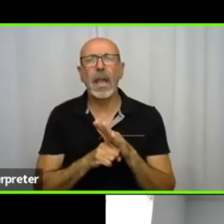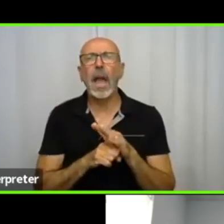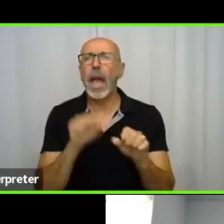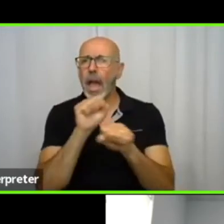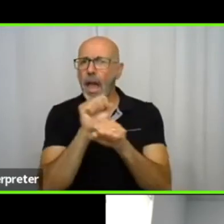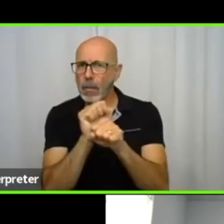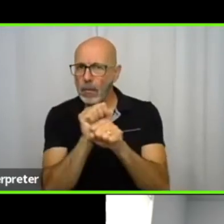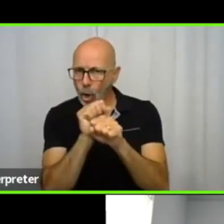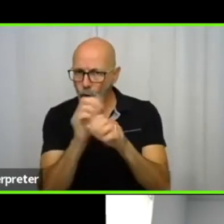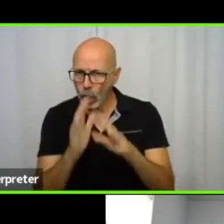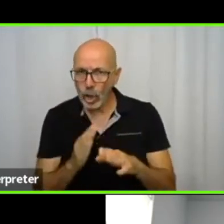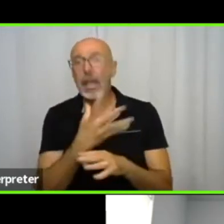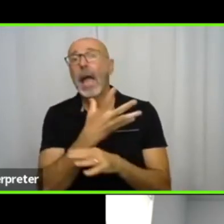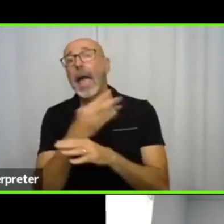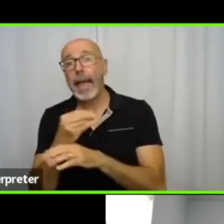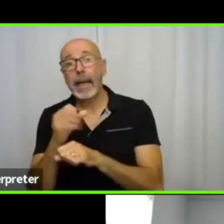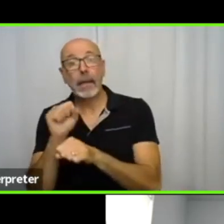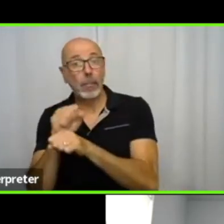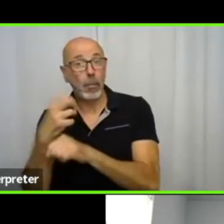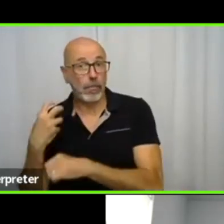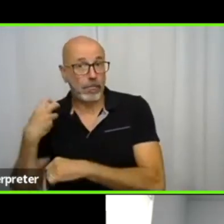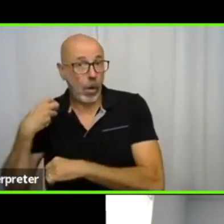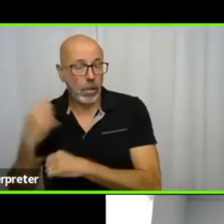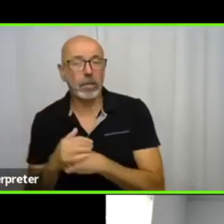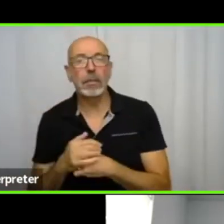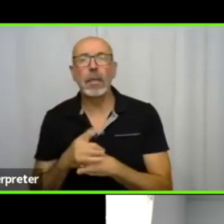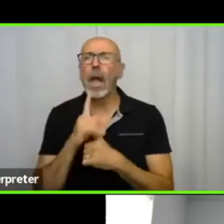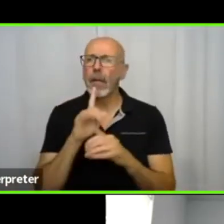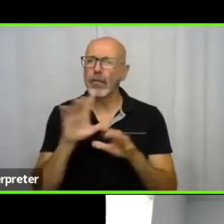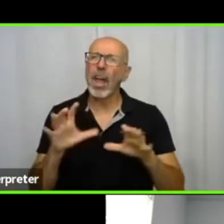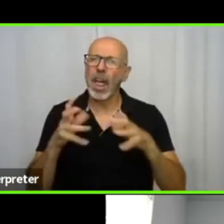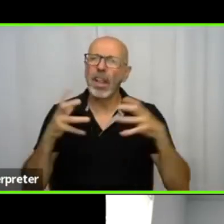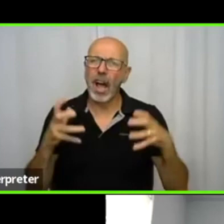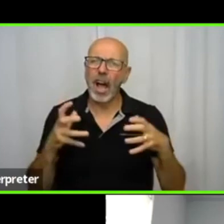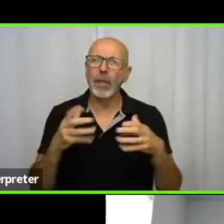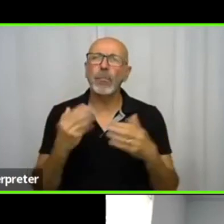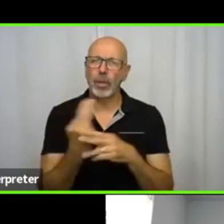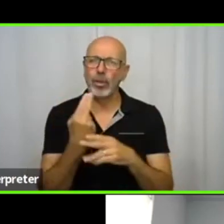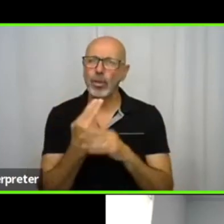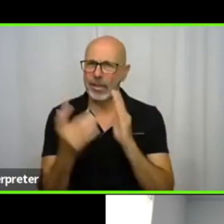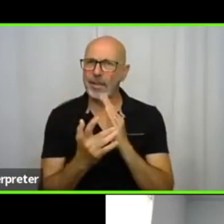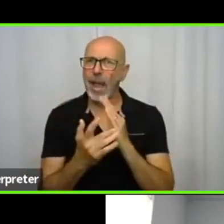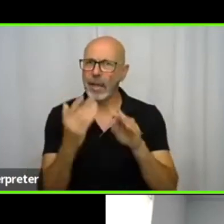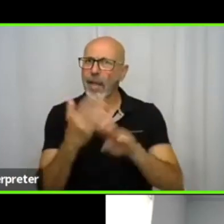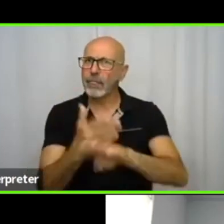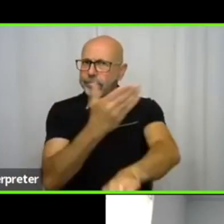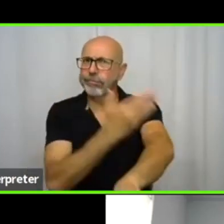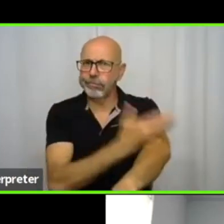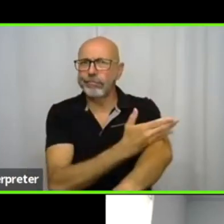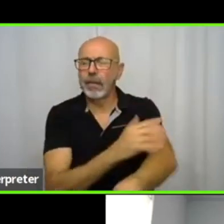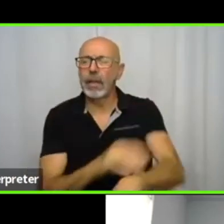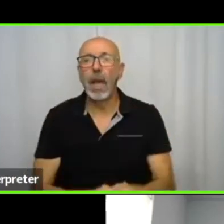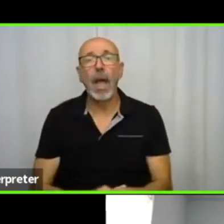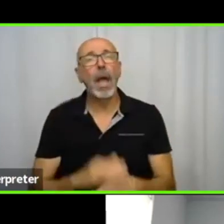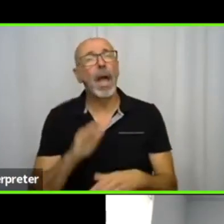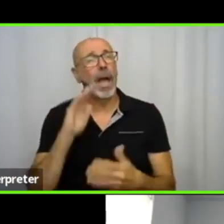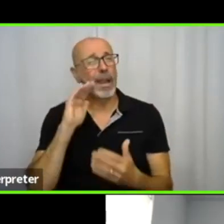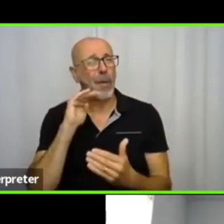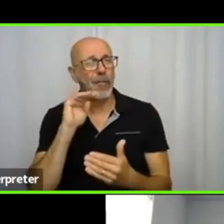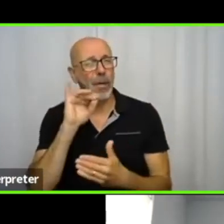in general, employers and employees, have come a long way with using tech. And I'm hopeful that that will